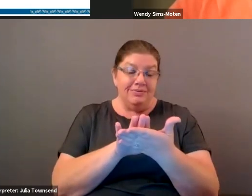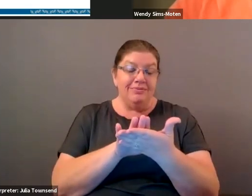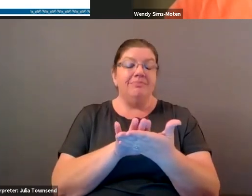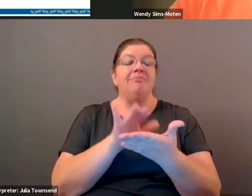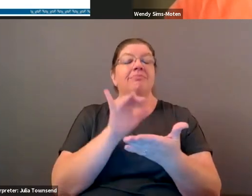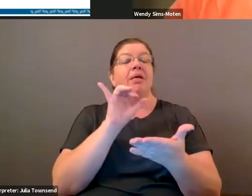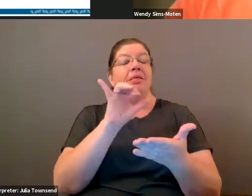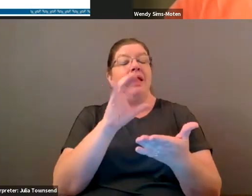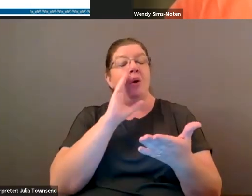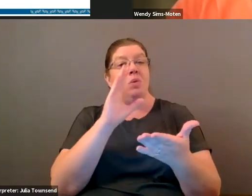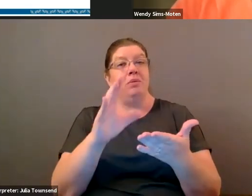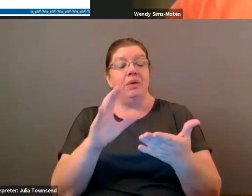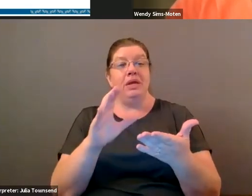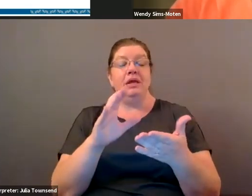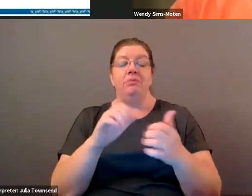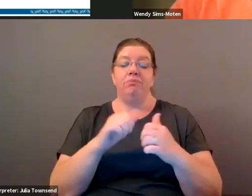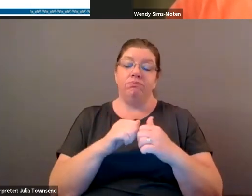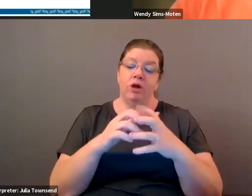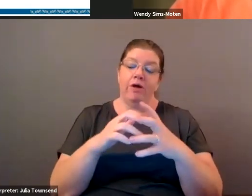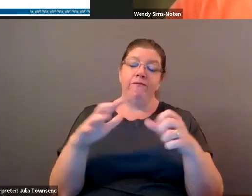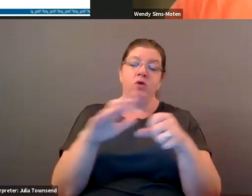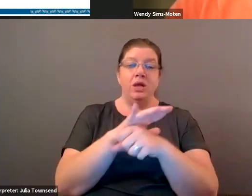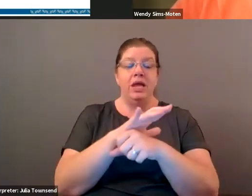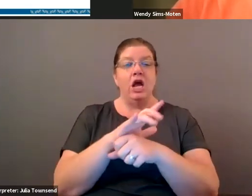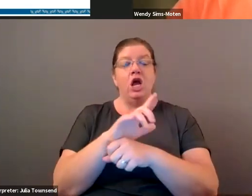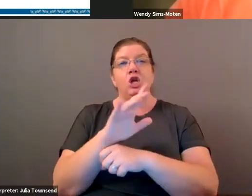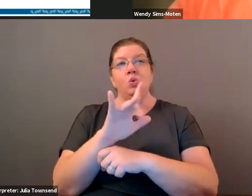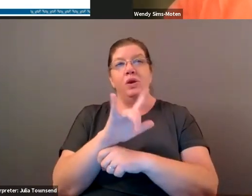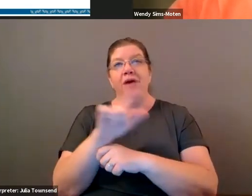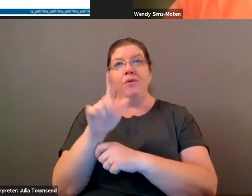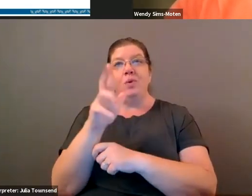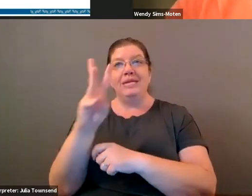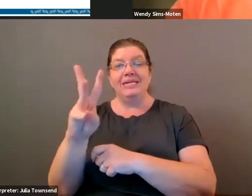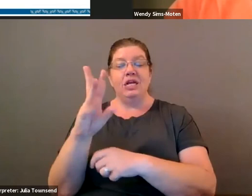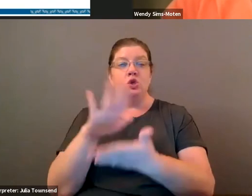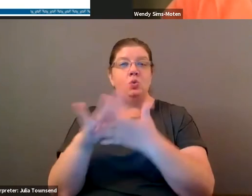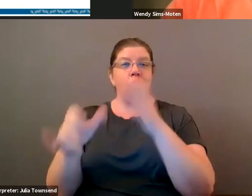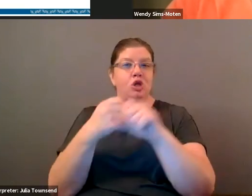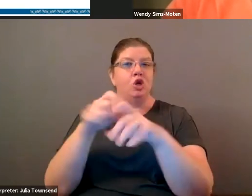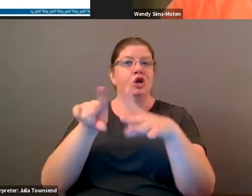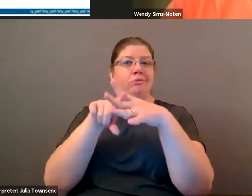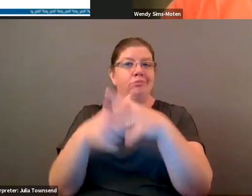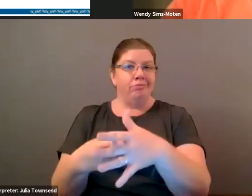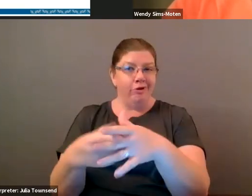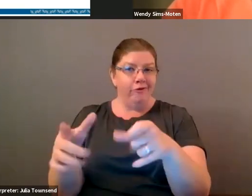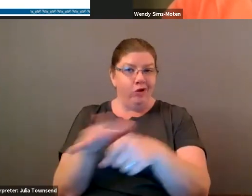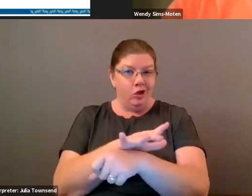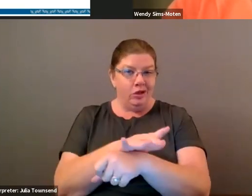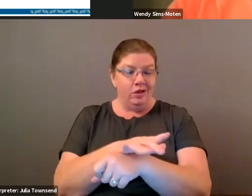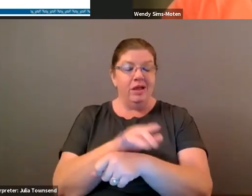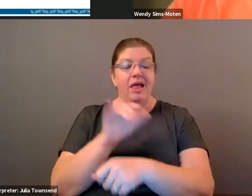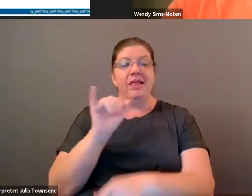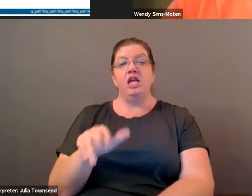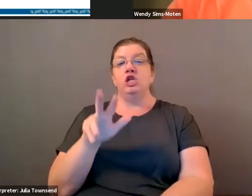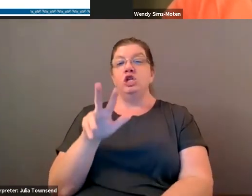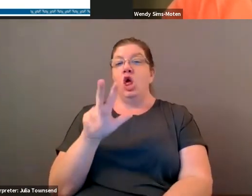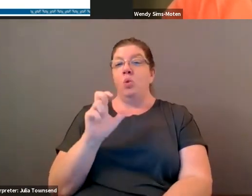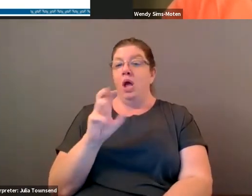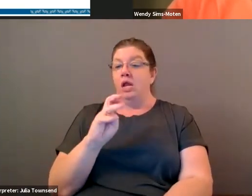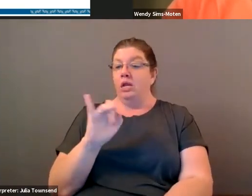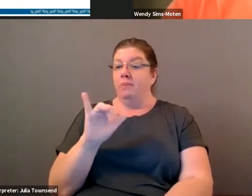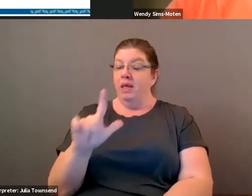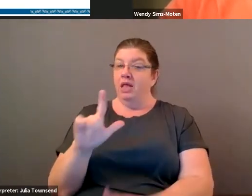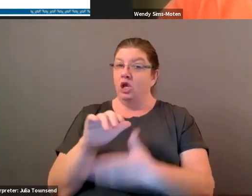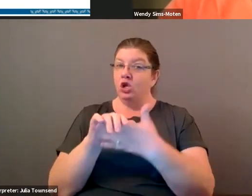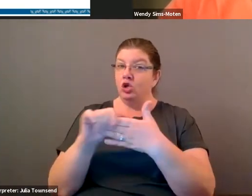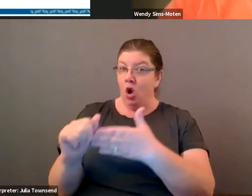to be fully implemented in the 25-26 school year. So this $300 million that's coming